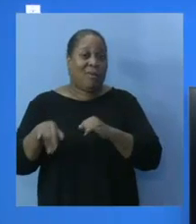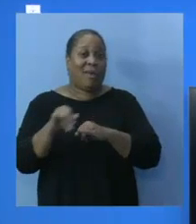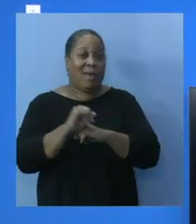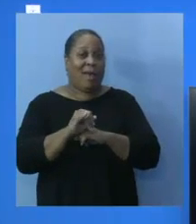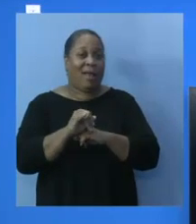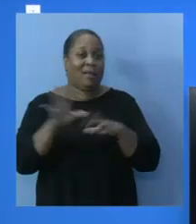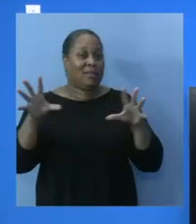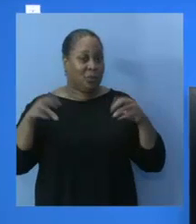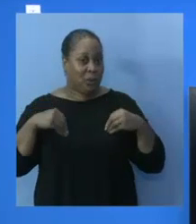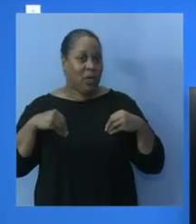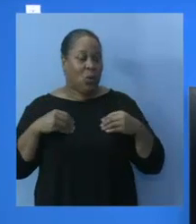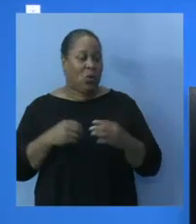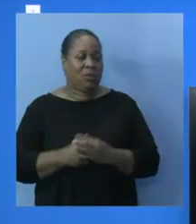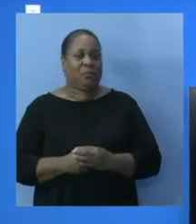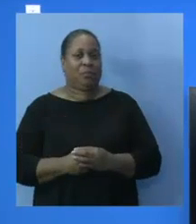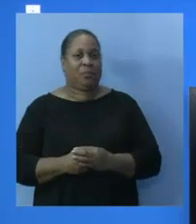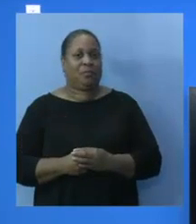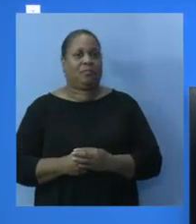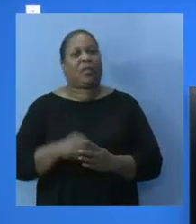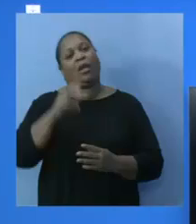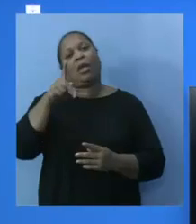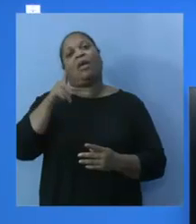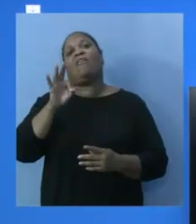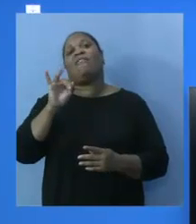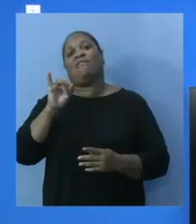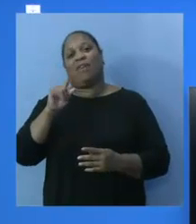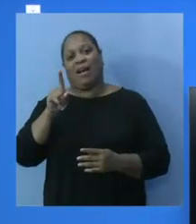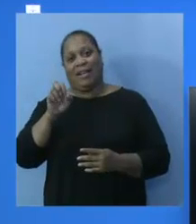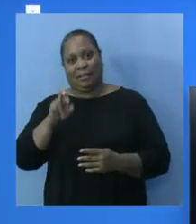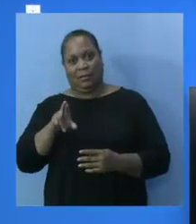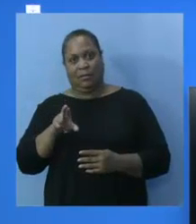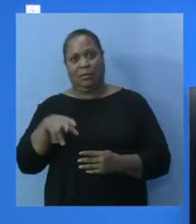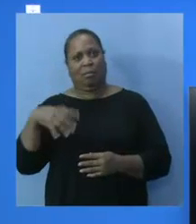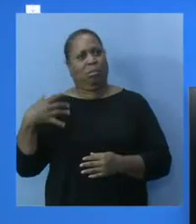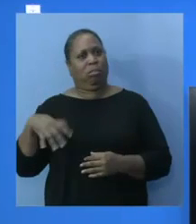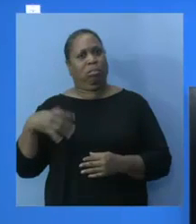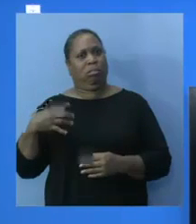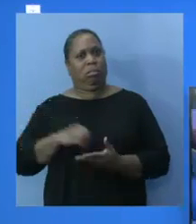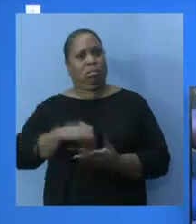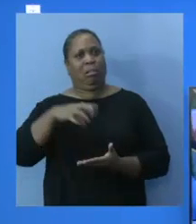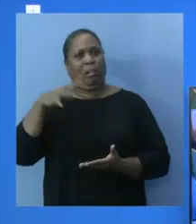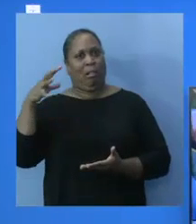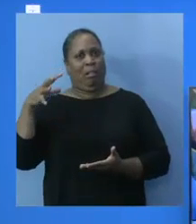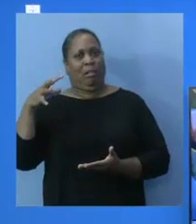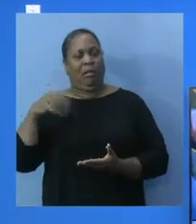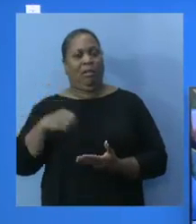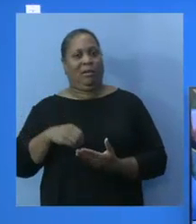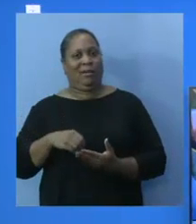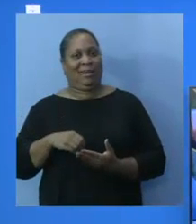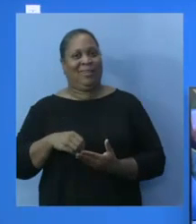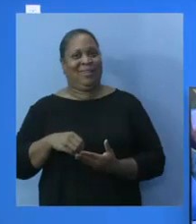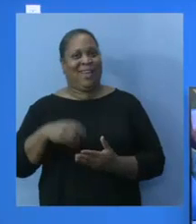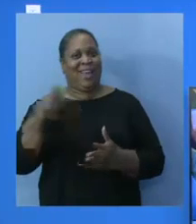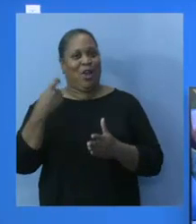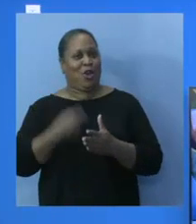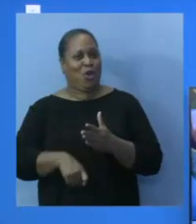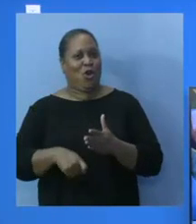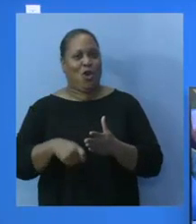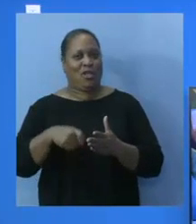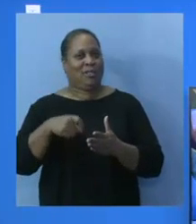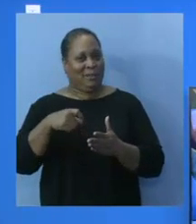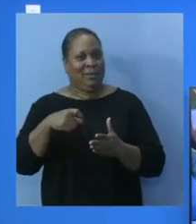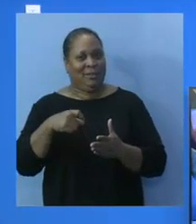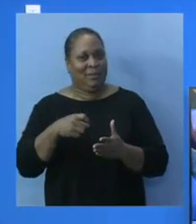take on? Well, the Pfizer one is quite is costly simply because of